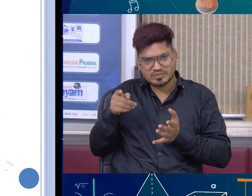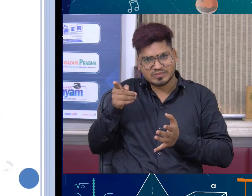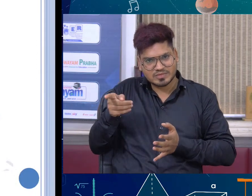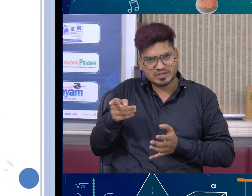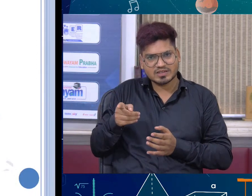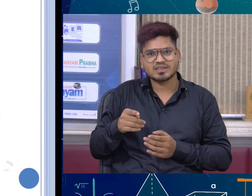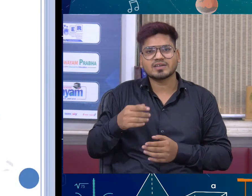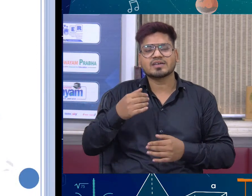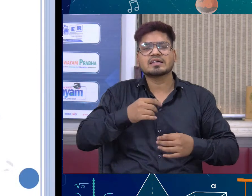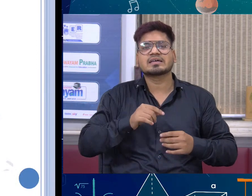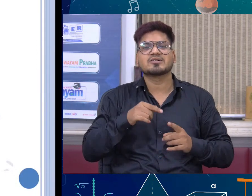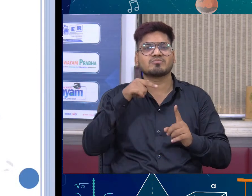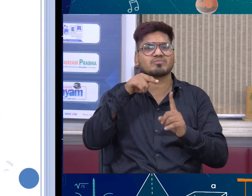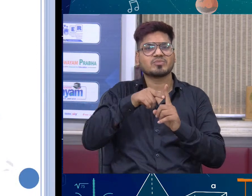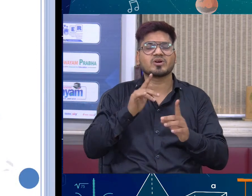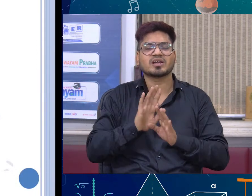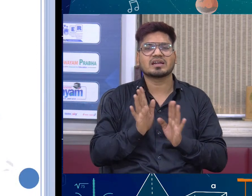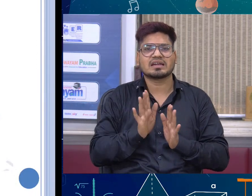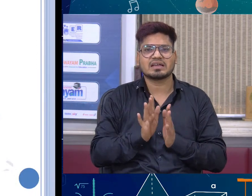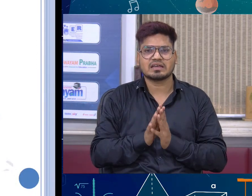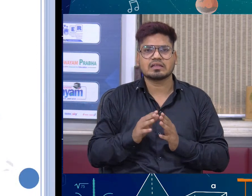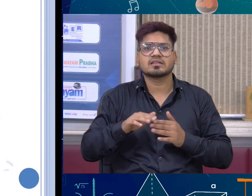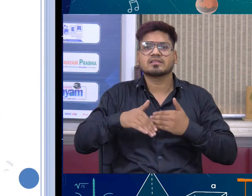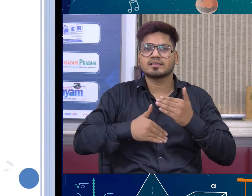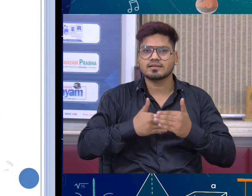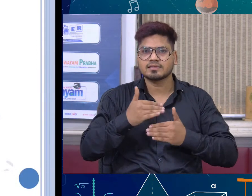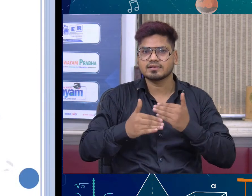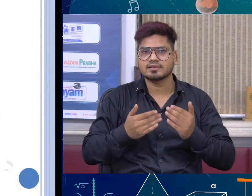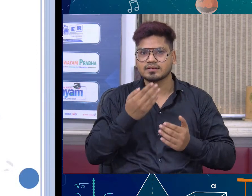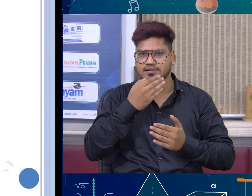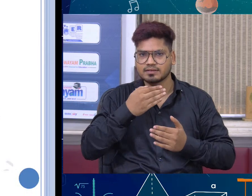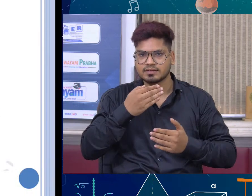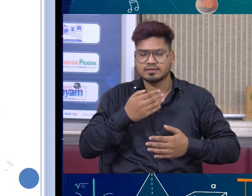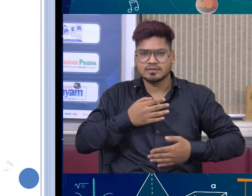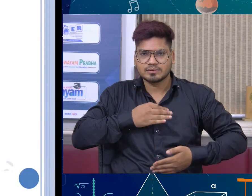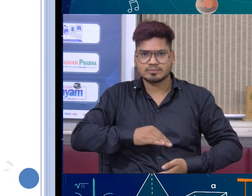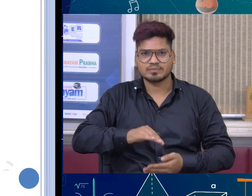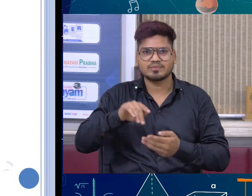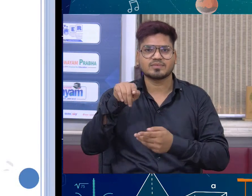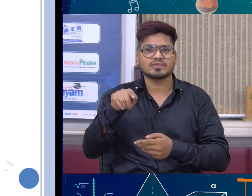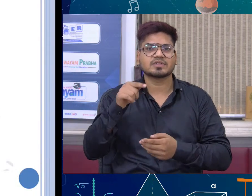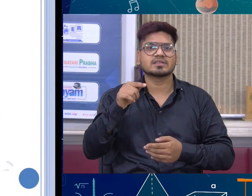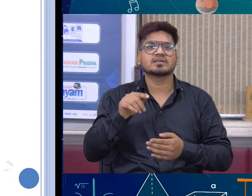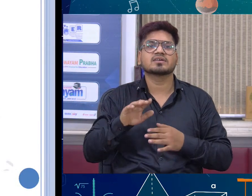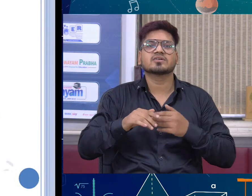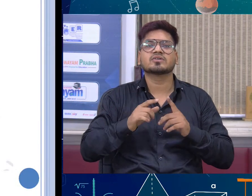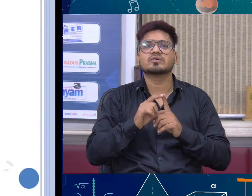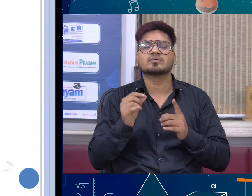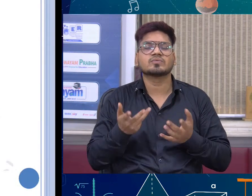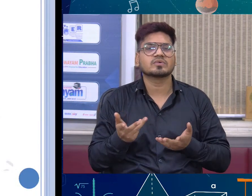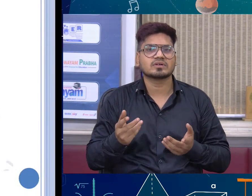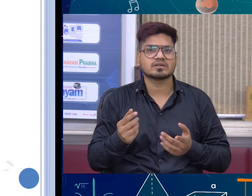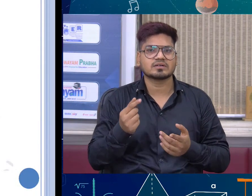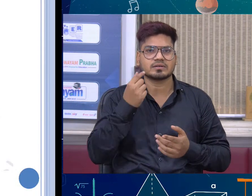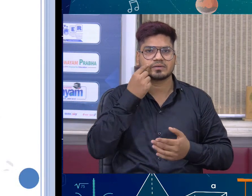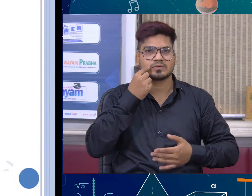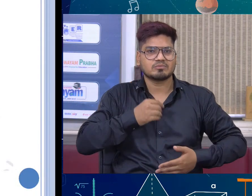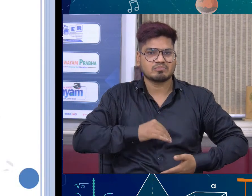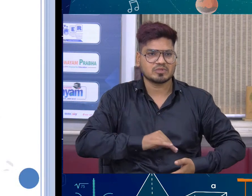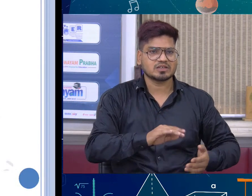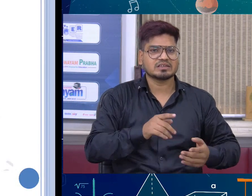his sitting like that. He's talking with his sons like that because he can't do nothing like